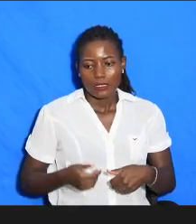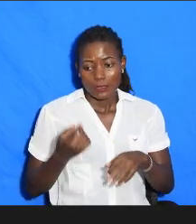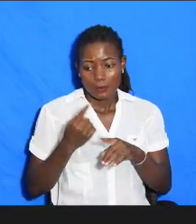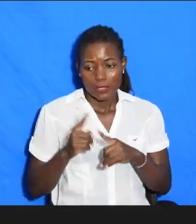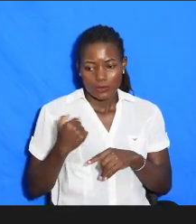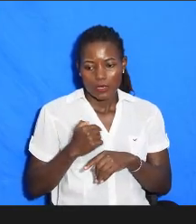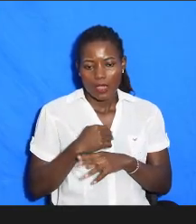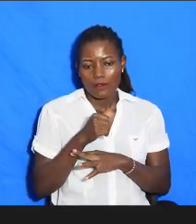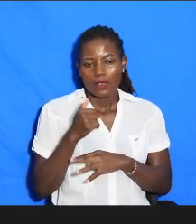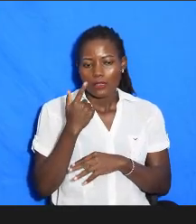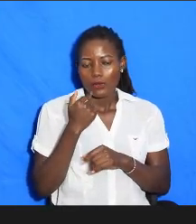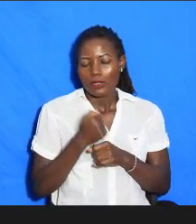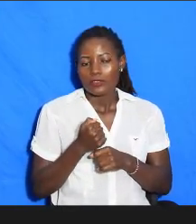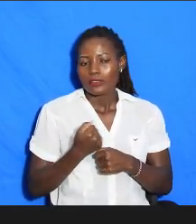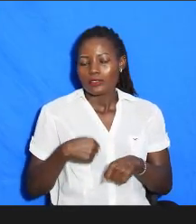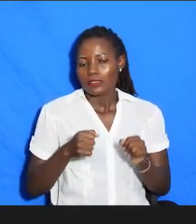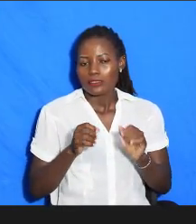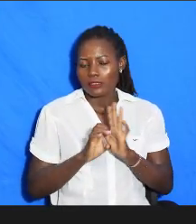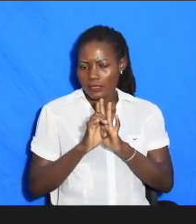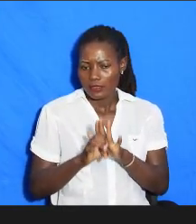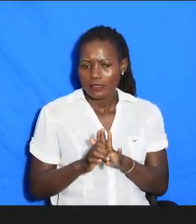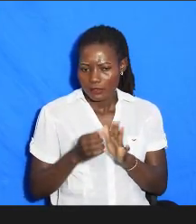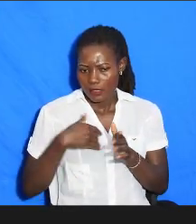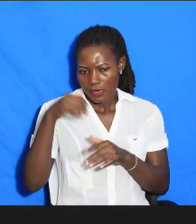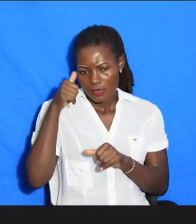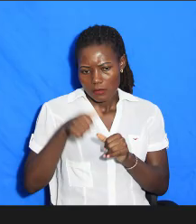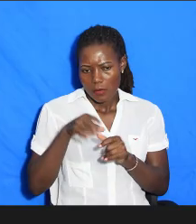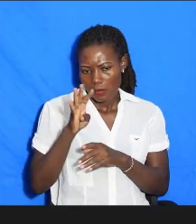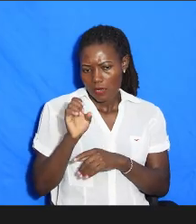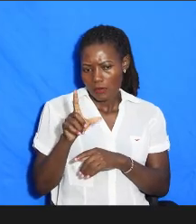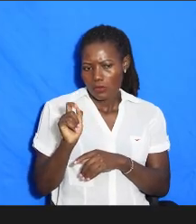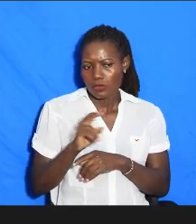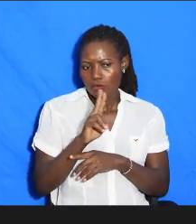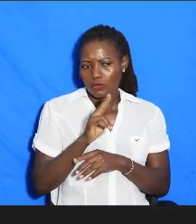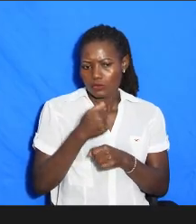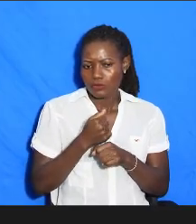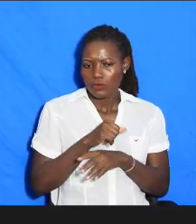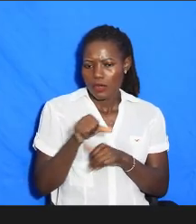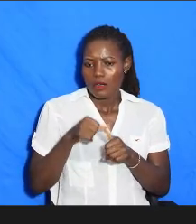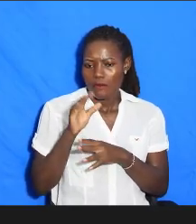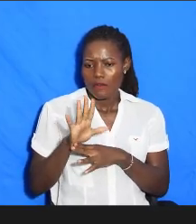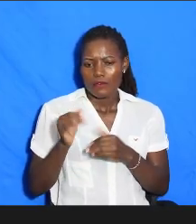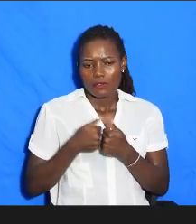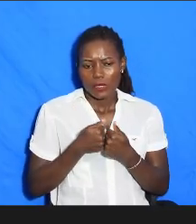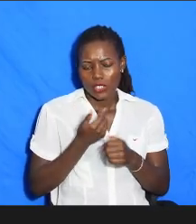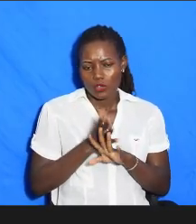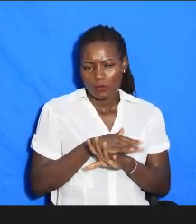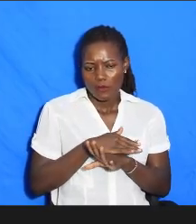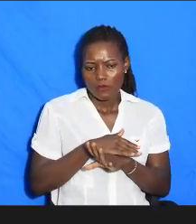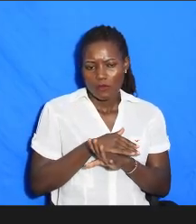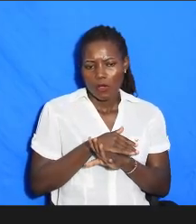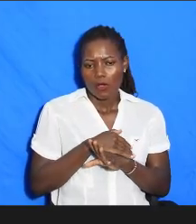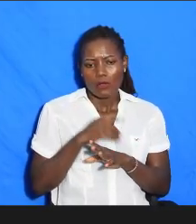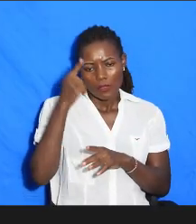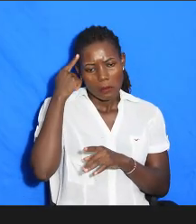who are doing it either strategically. Like, for example, like I remember Bolt used to do like around 5 races before the main championship. So he